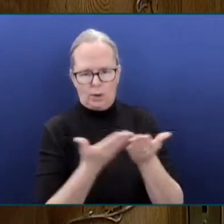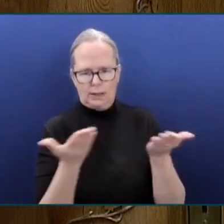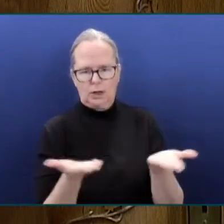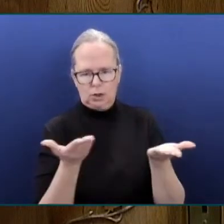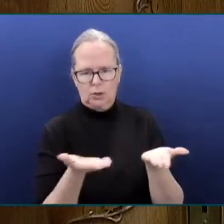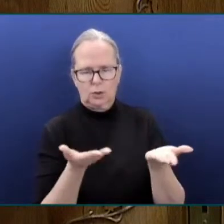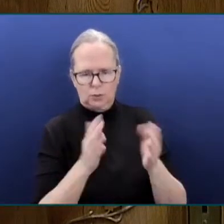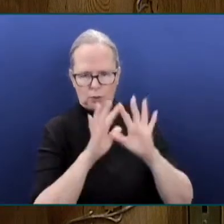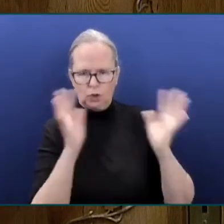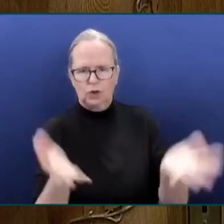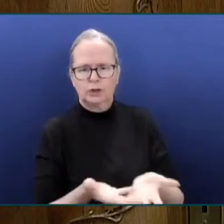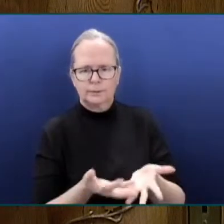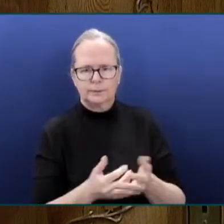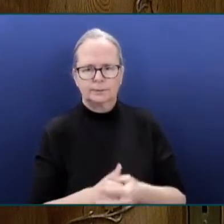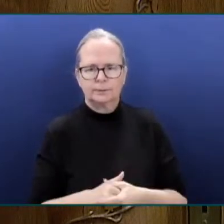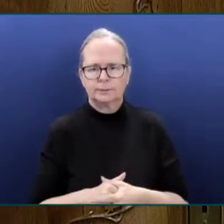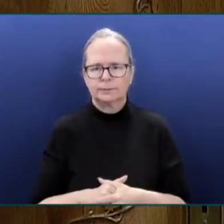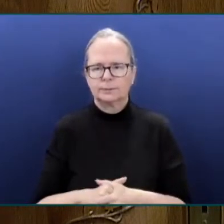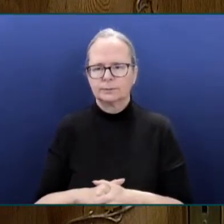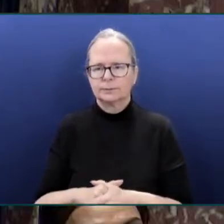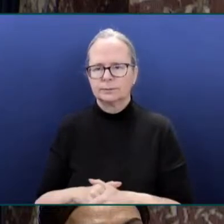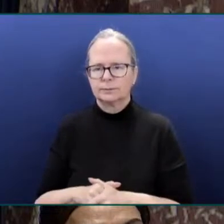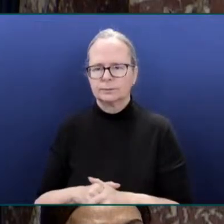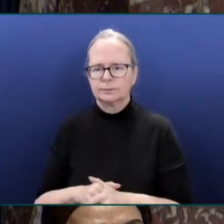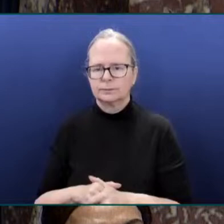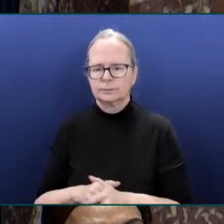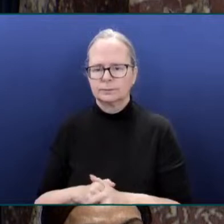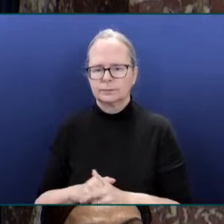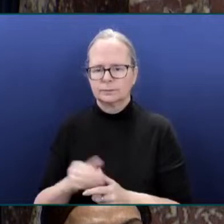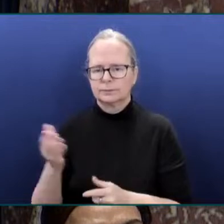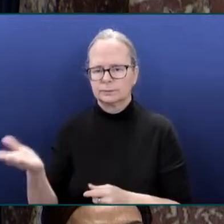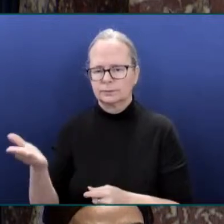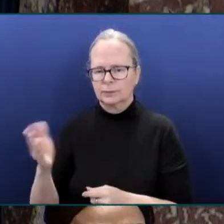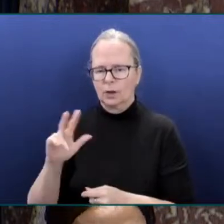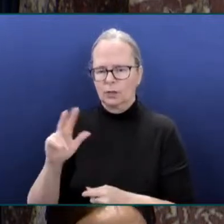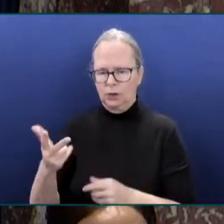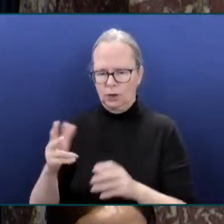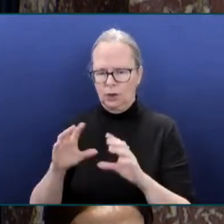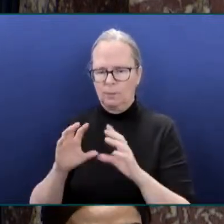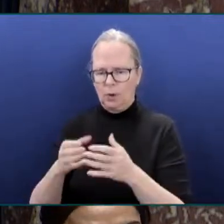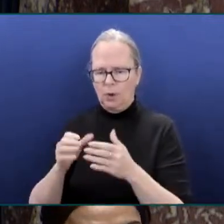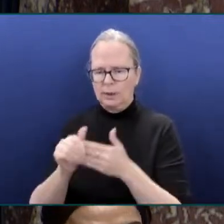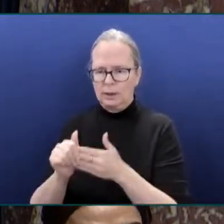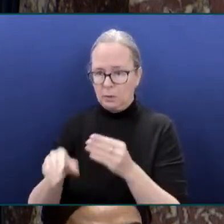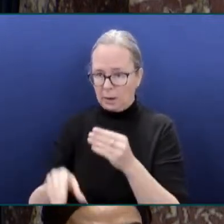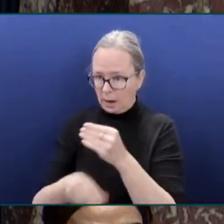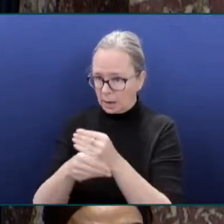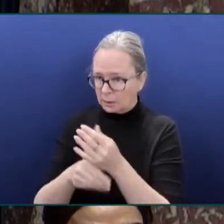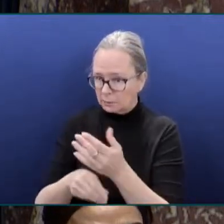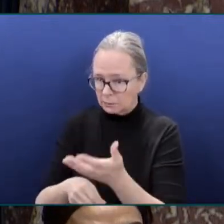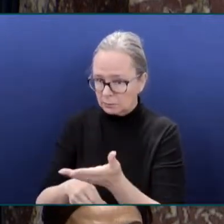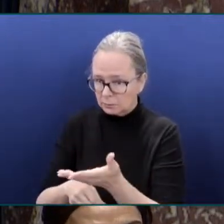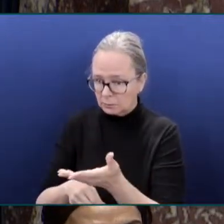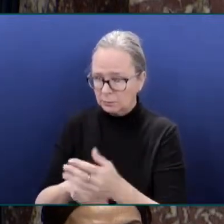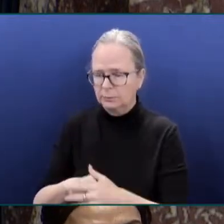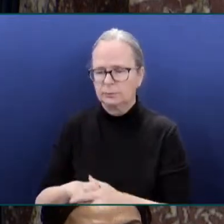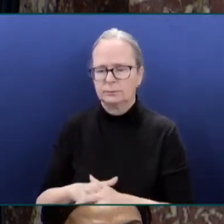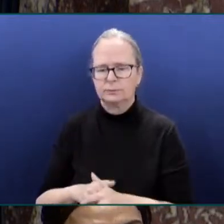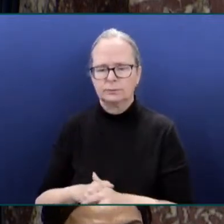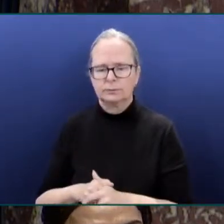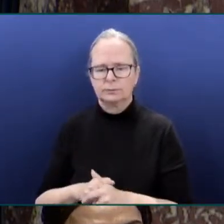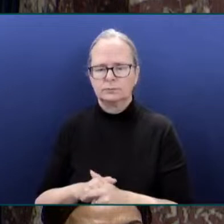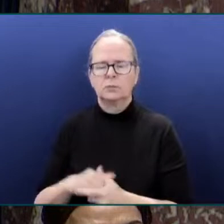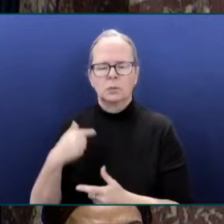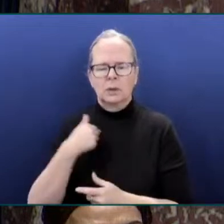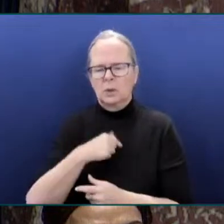Third party House Leader supplemental. Well, thank you, Mr. Speaker. And the Minister knows that the Energy Action Framework doesn't do anything for the